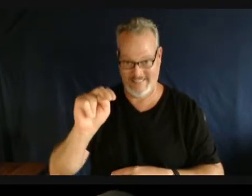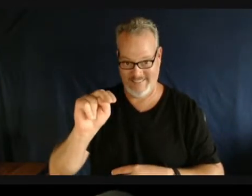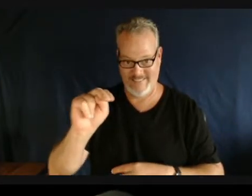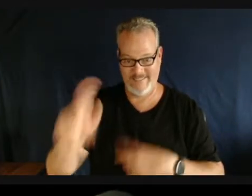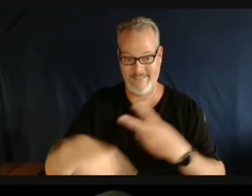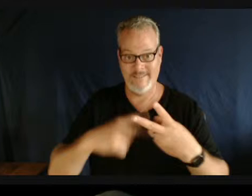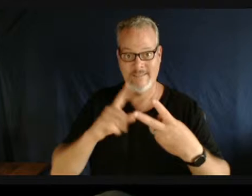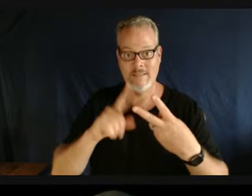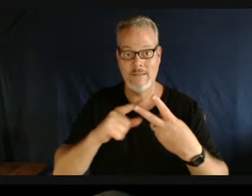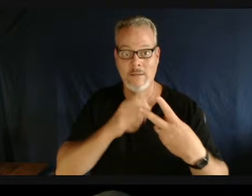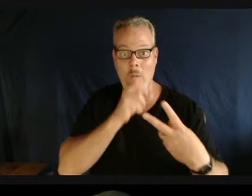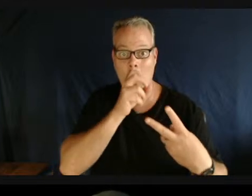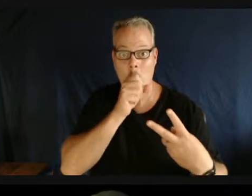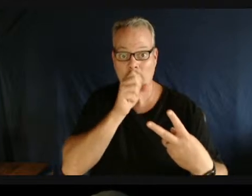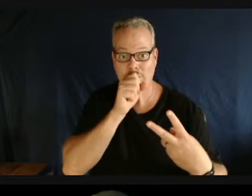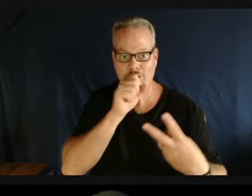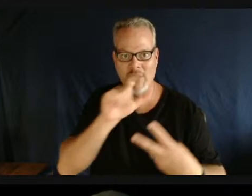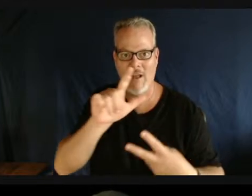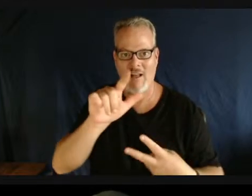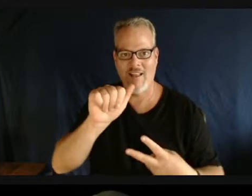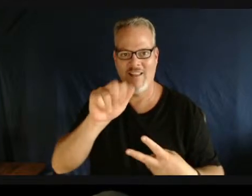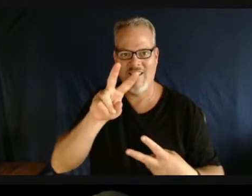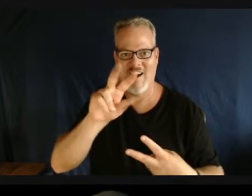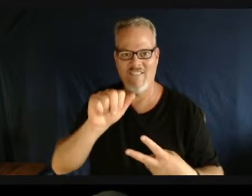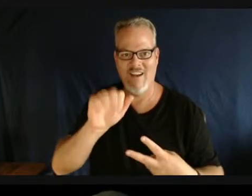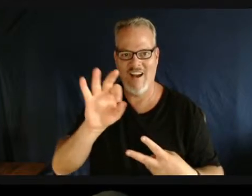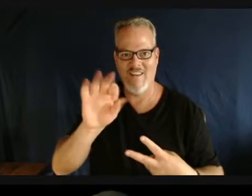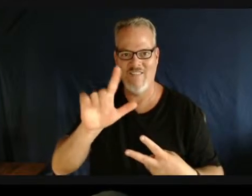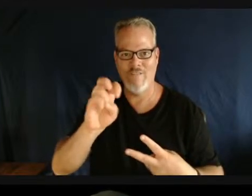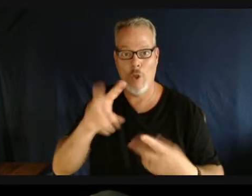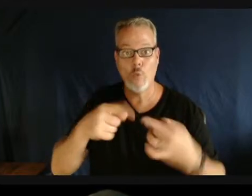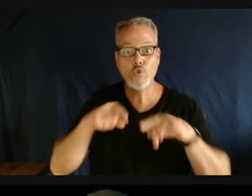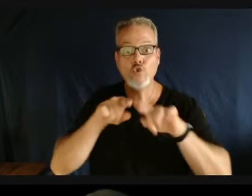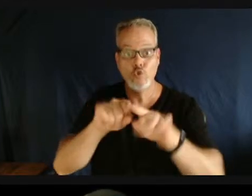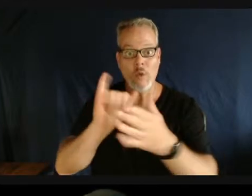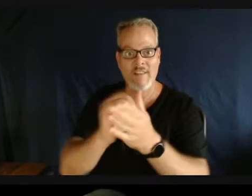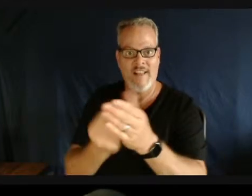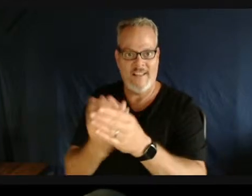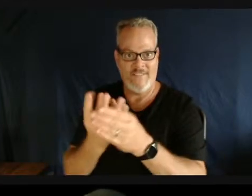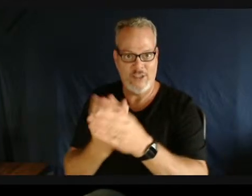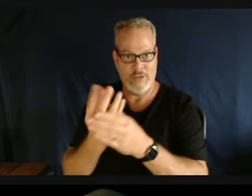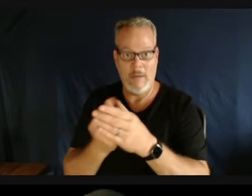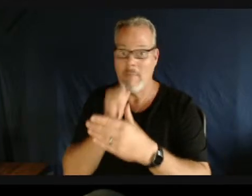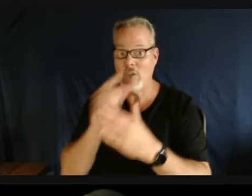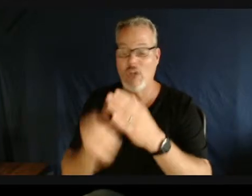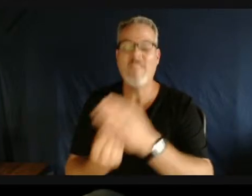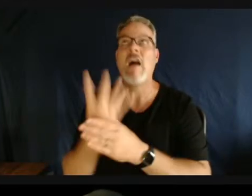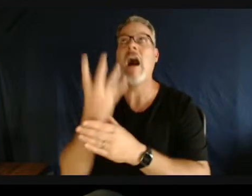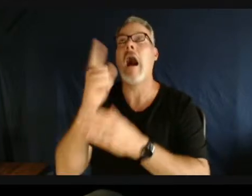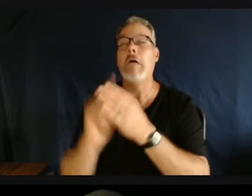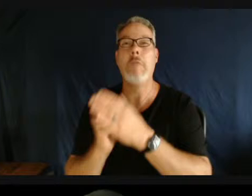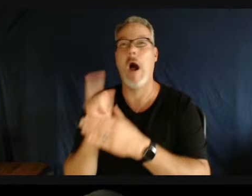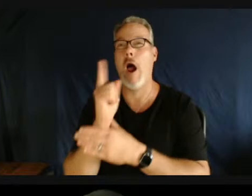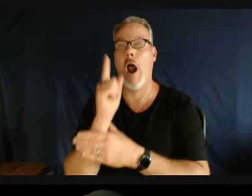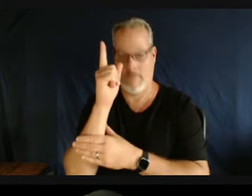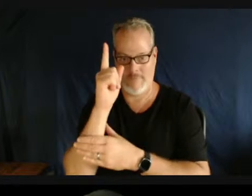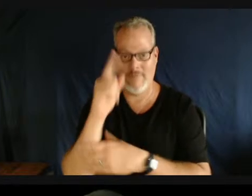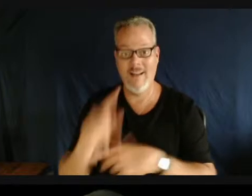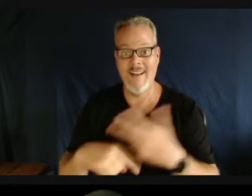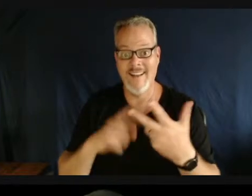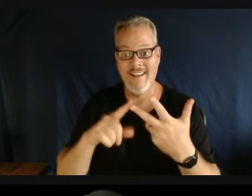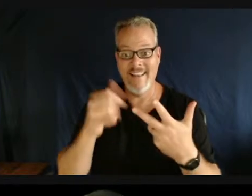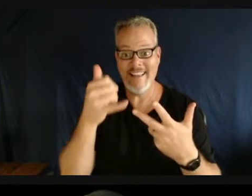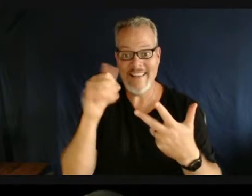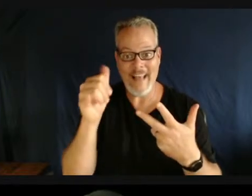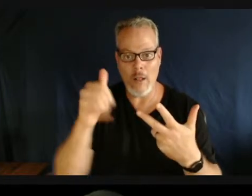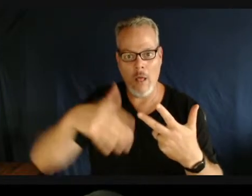Orange is lava flows during an episode. So lava is coming out of the vent, but it's not fountain yet. And yellow is they haven't called